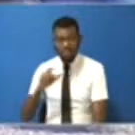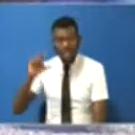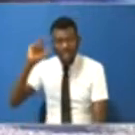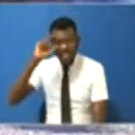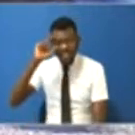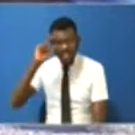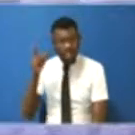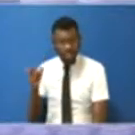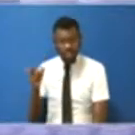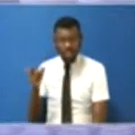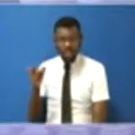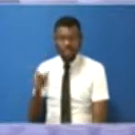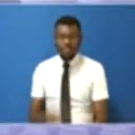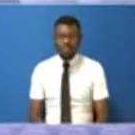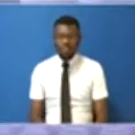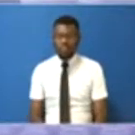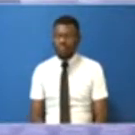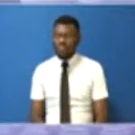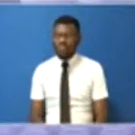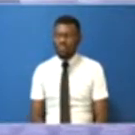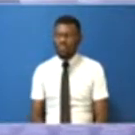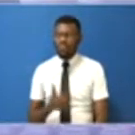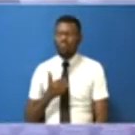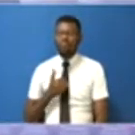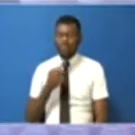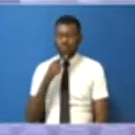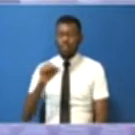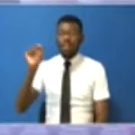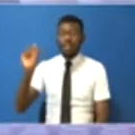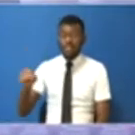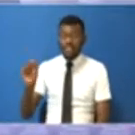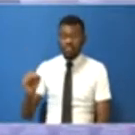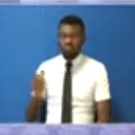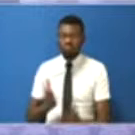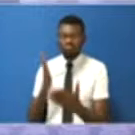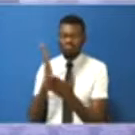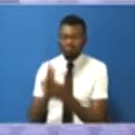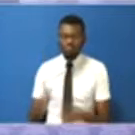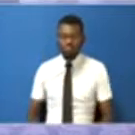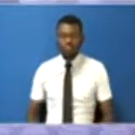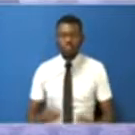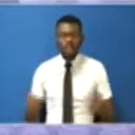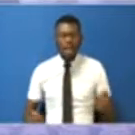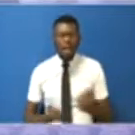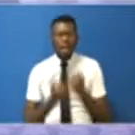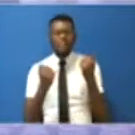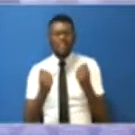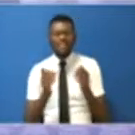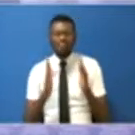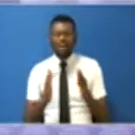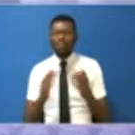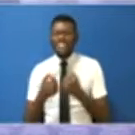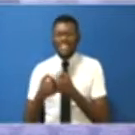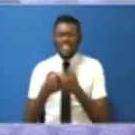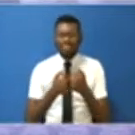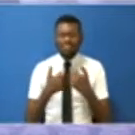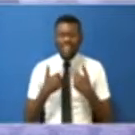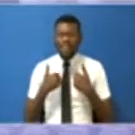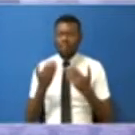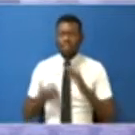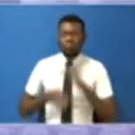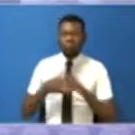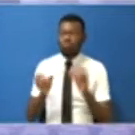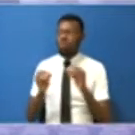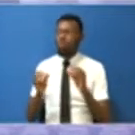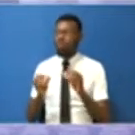earlier um i want to come in and say yeah it's true don't kick some a man when he's down but i have a better statement